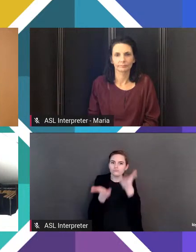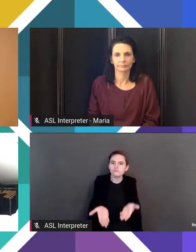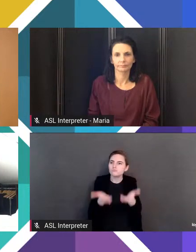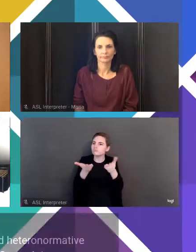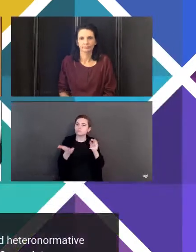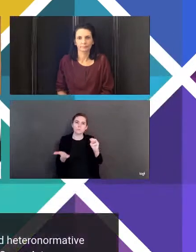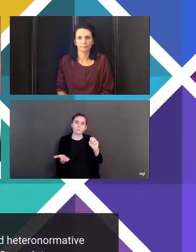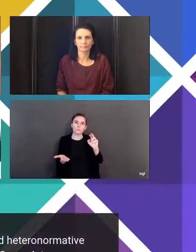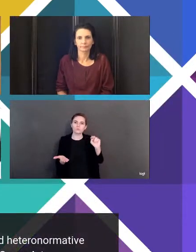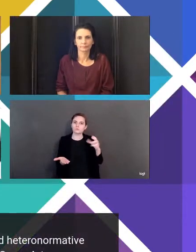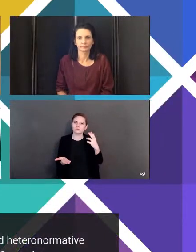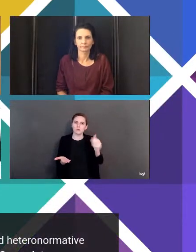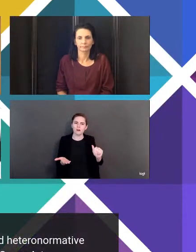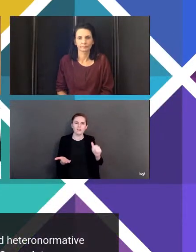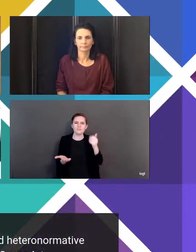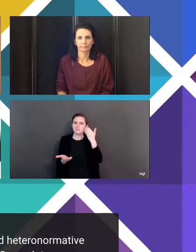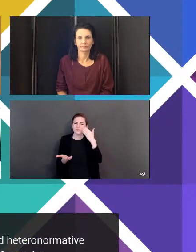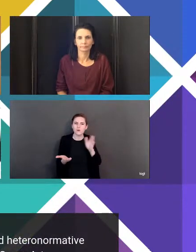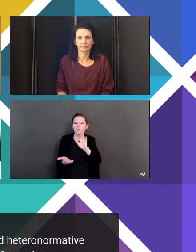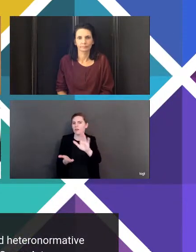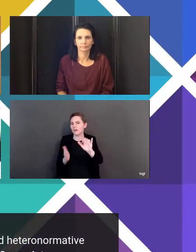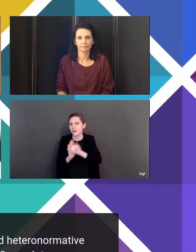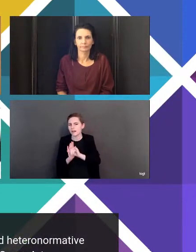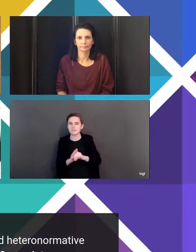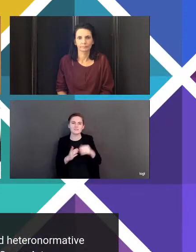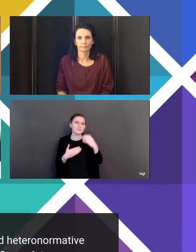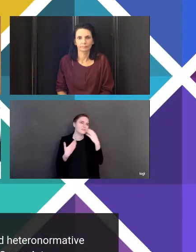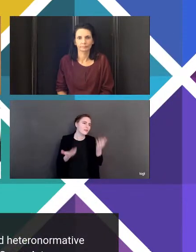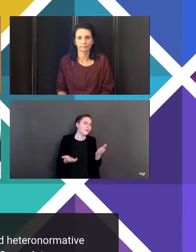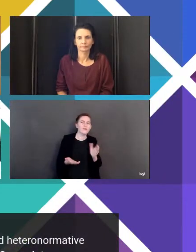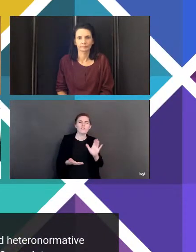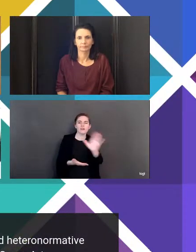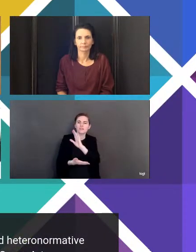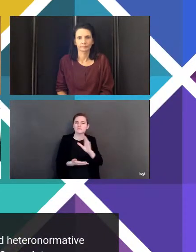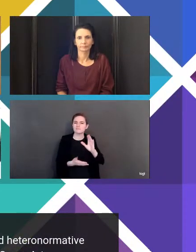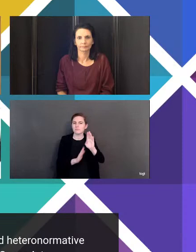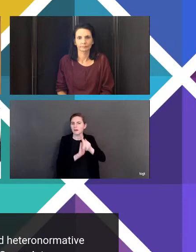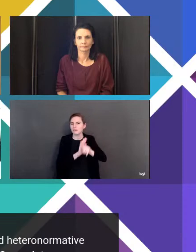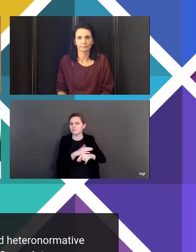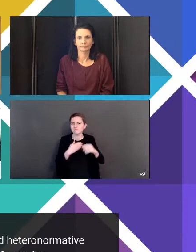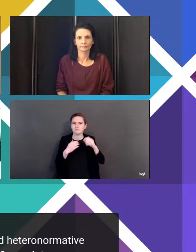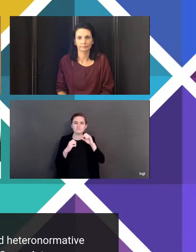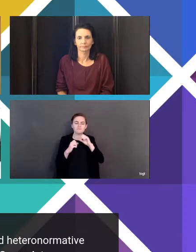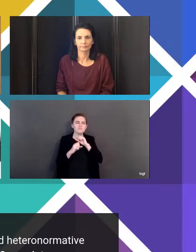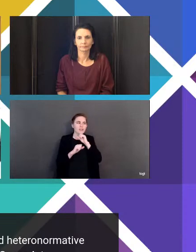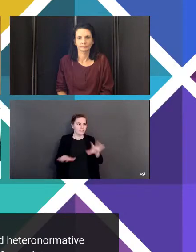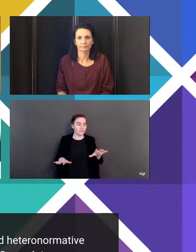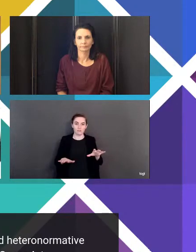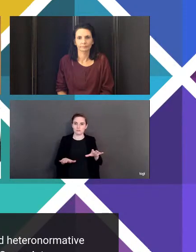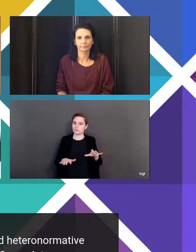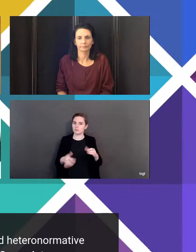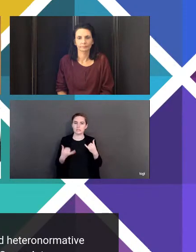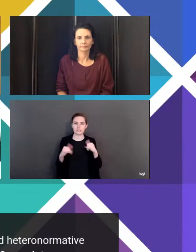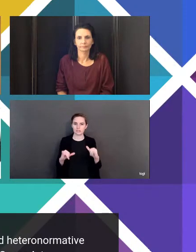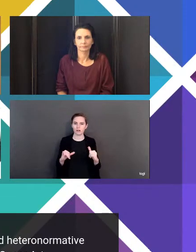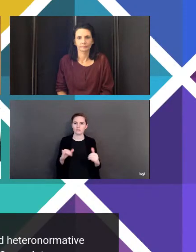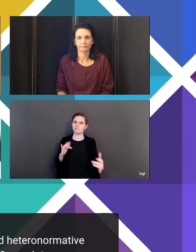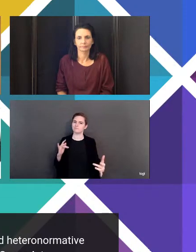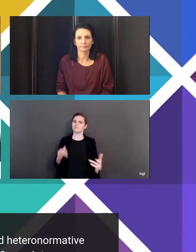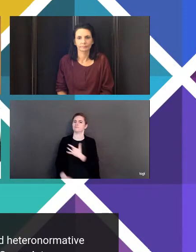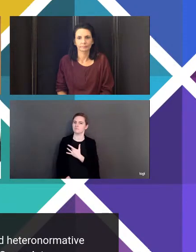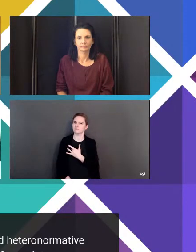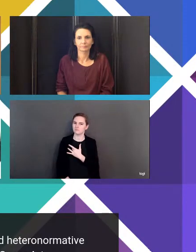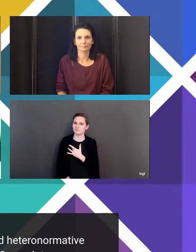as and things like that. But like, it just, I knew it. And I think that's, like, I don't know. I really wanted to talk about